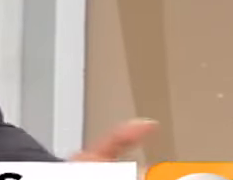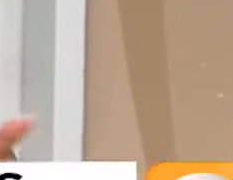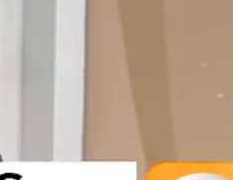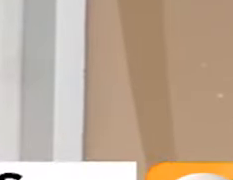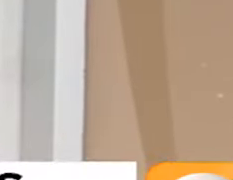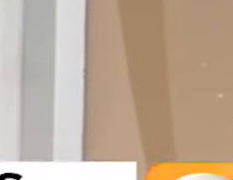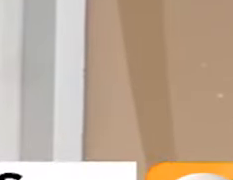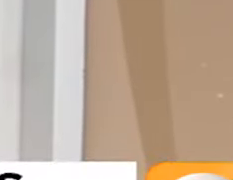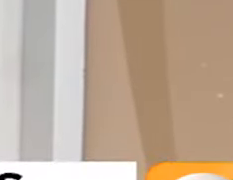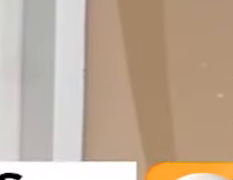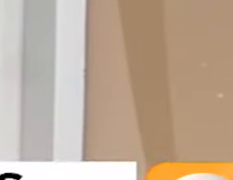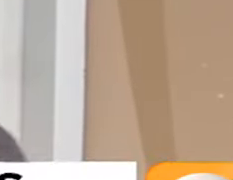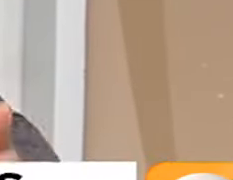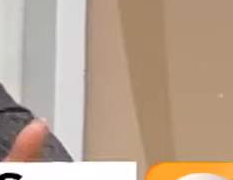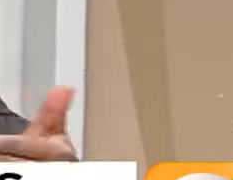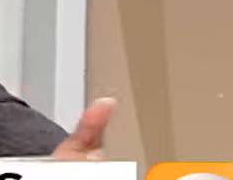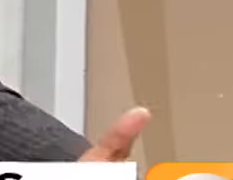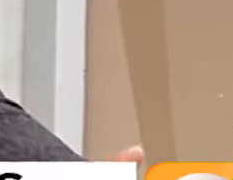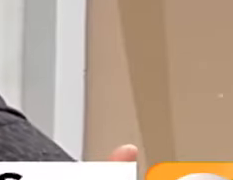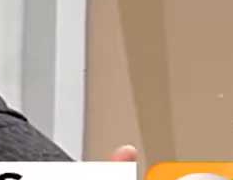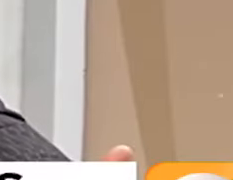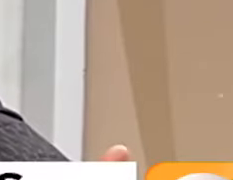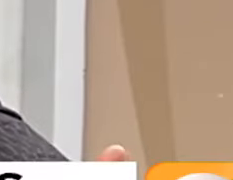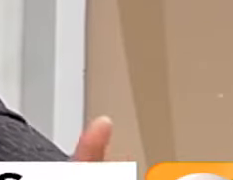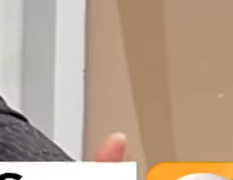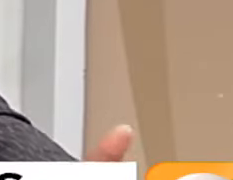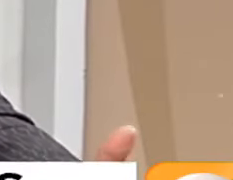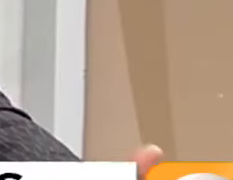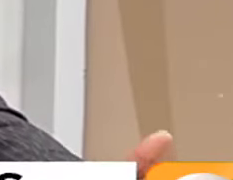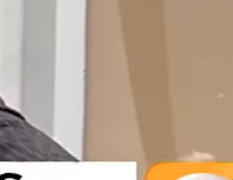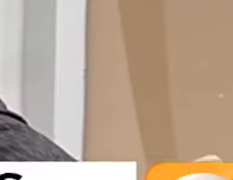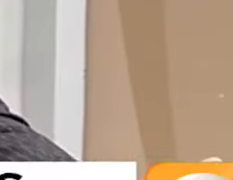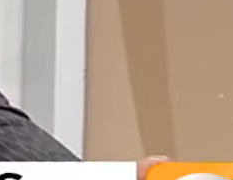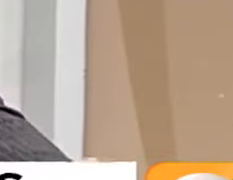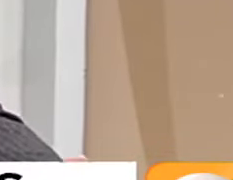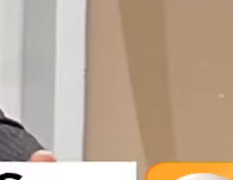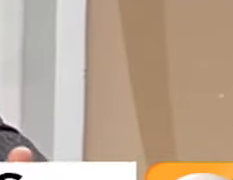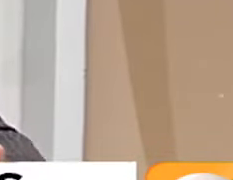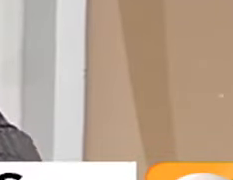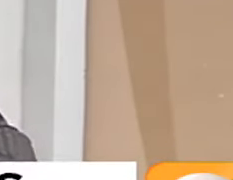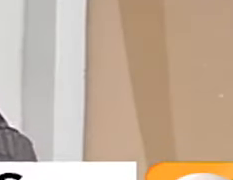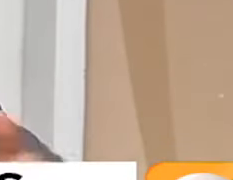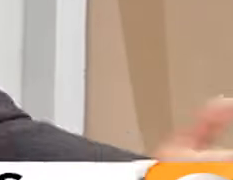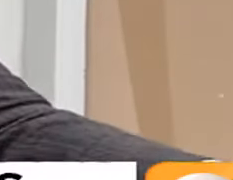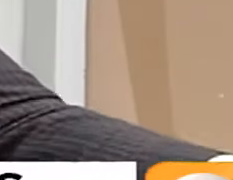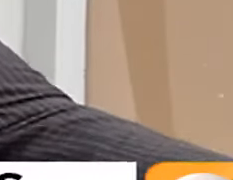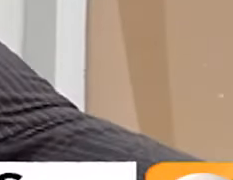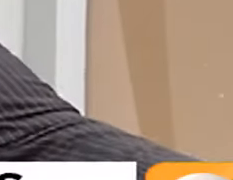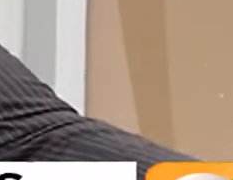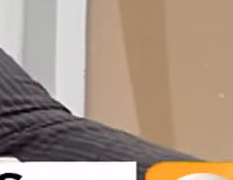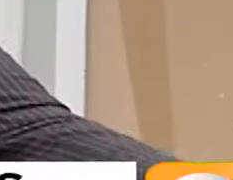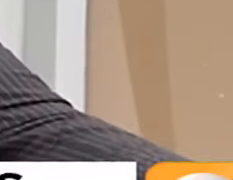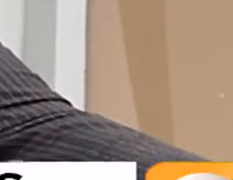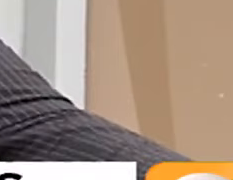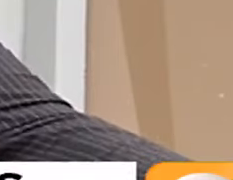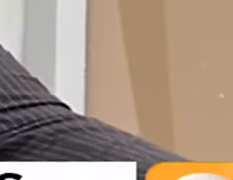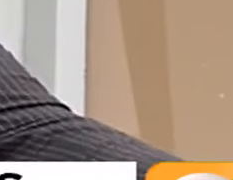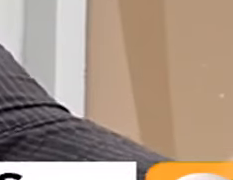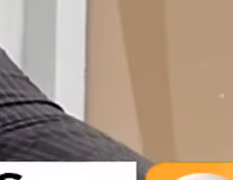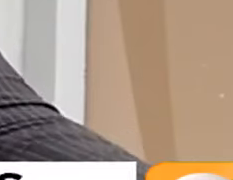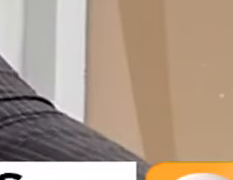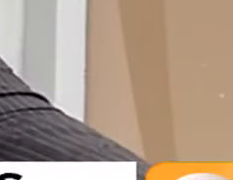doubt. But on the other hand, who are his competitors? Who will he run against? Maybe he has a